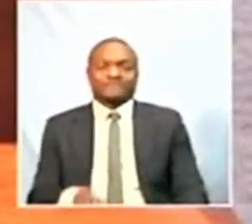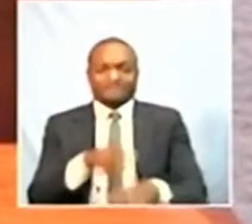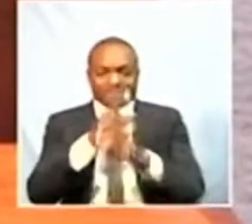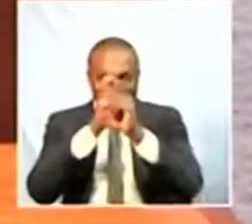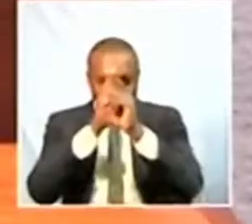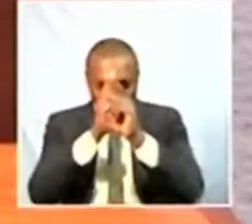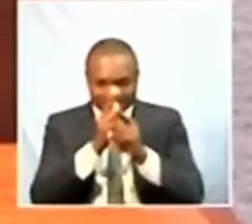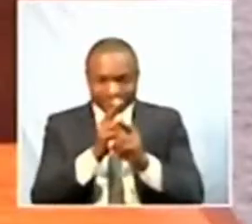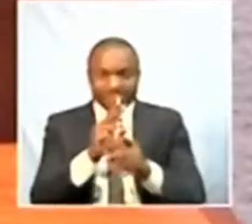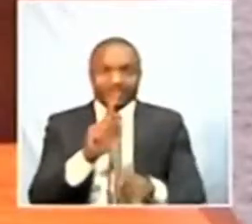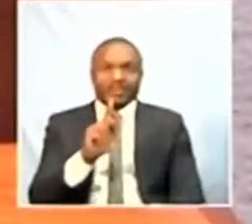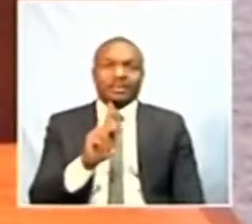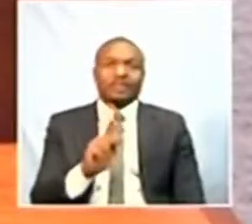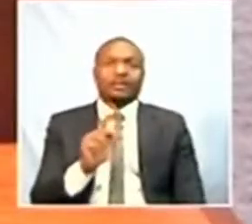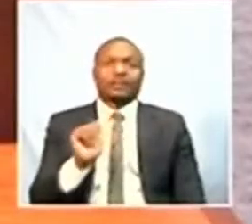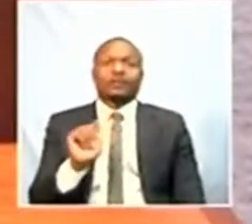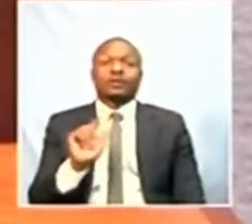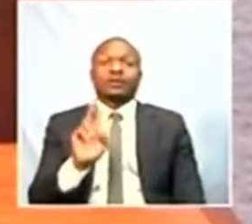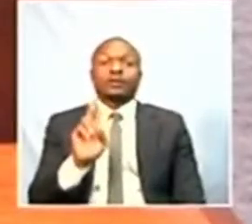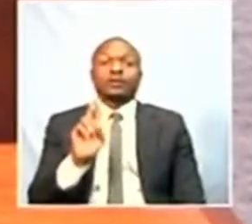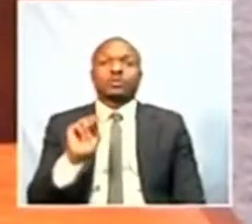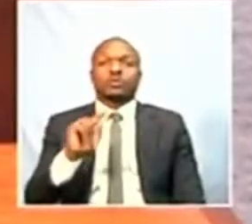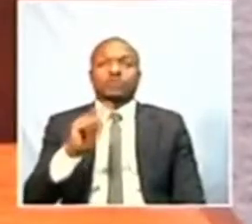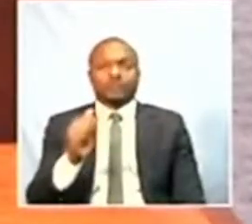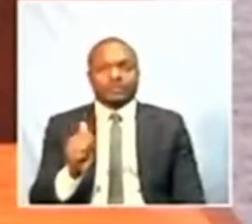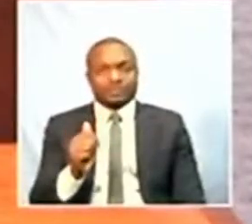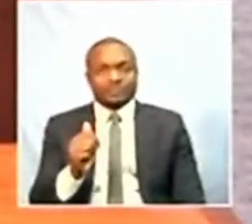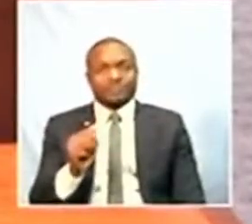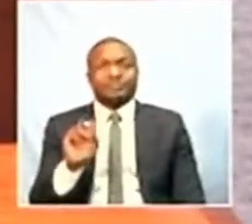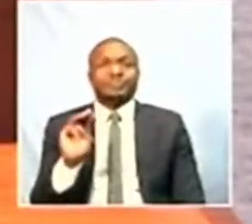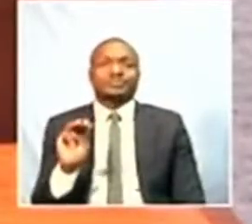Honorable Kalunga Mwape, Material Constituency.